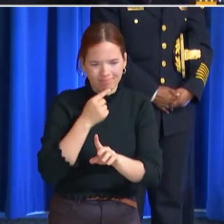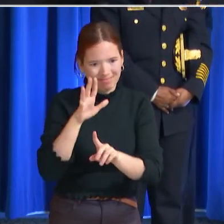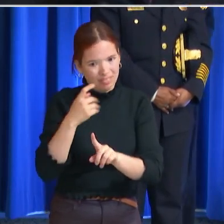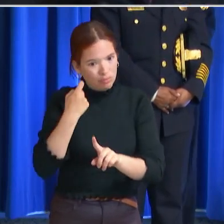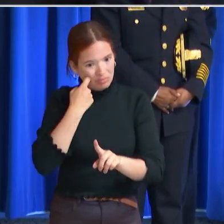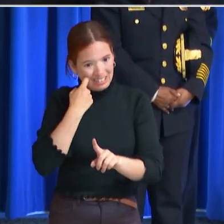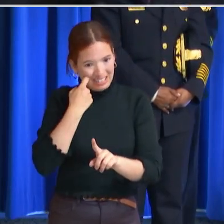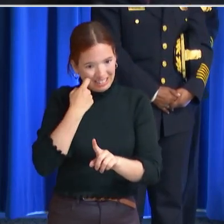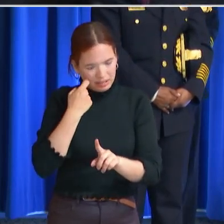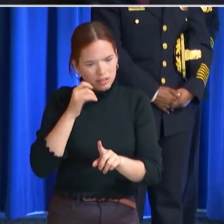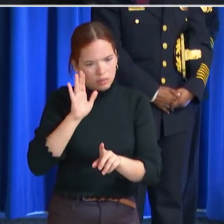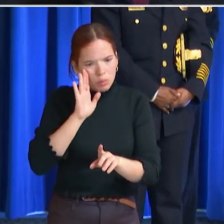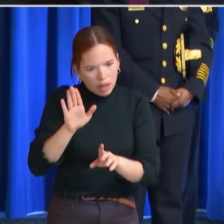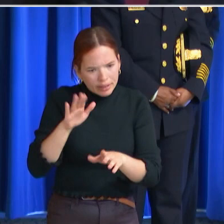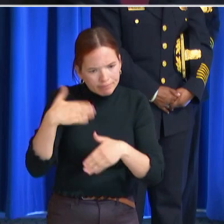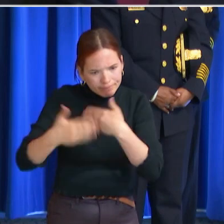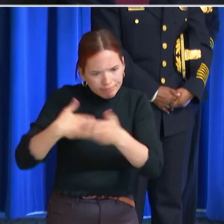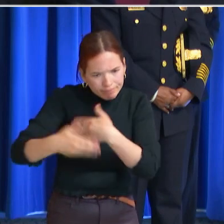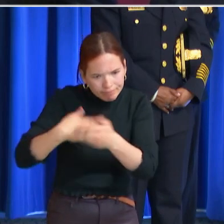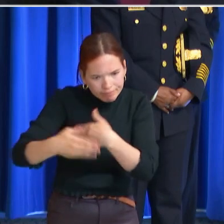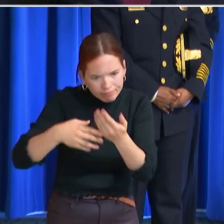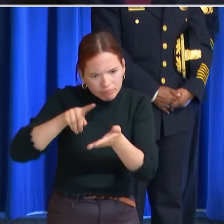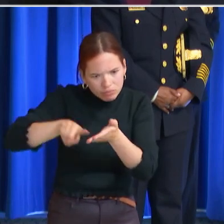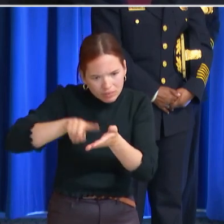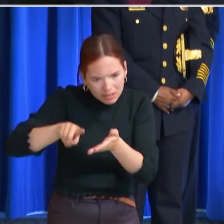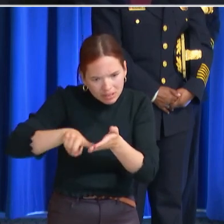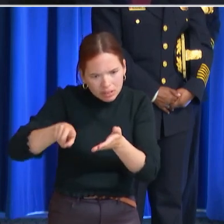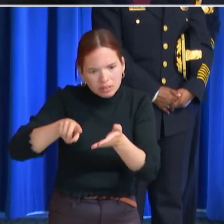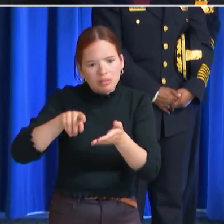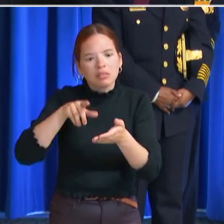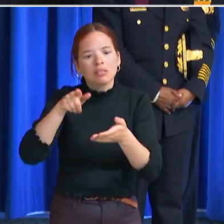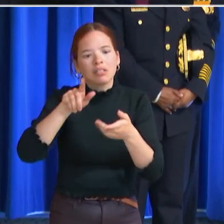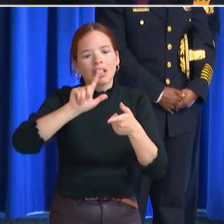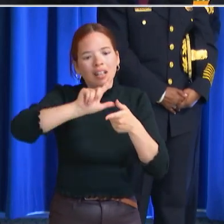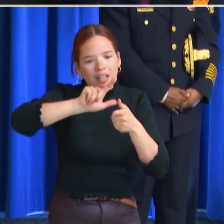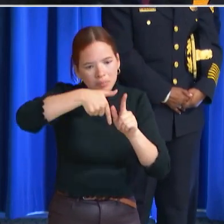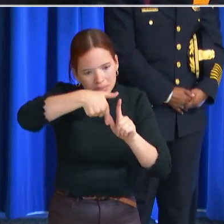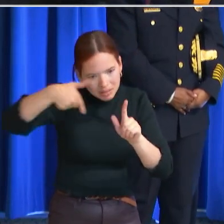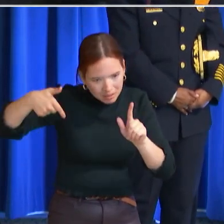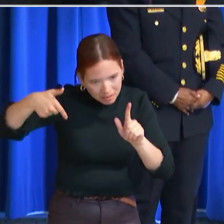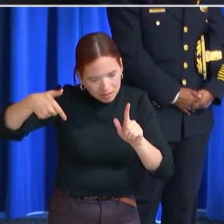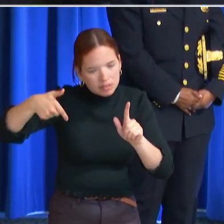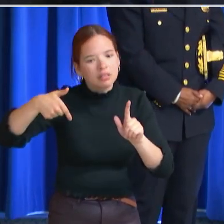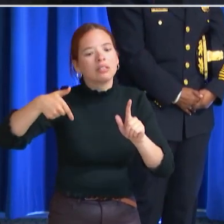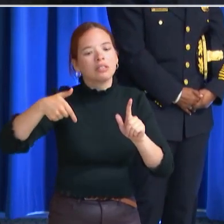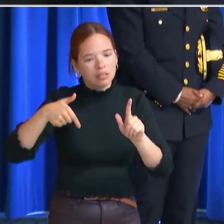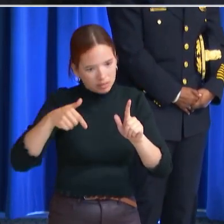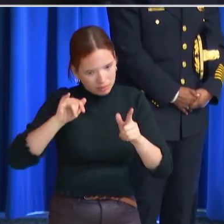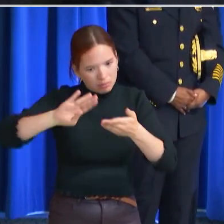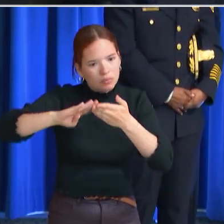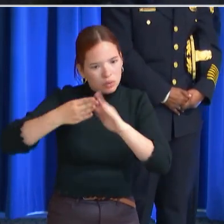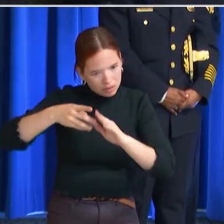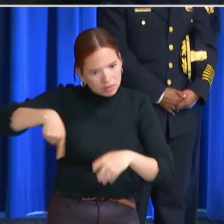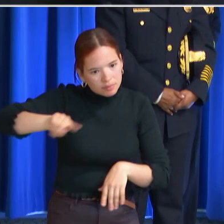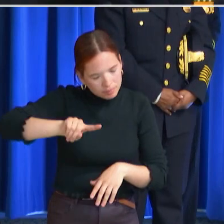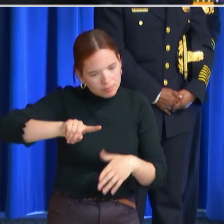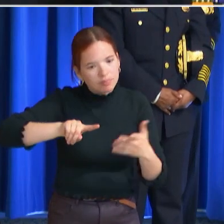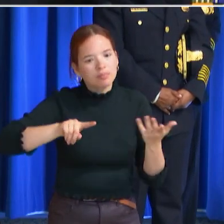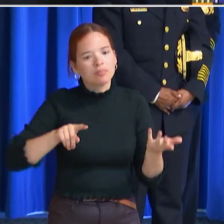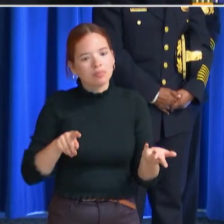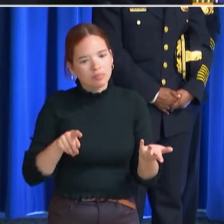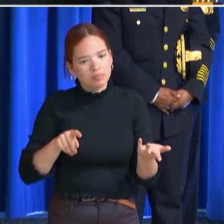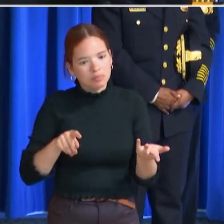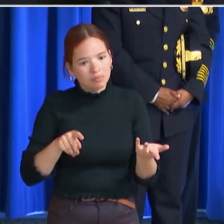continuing are those targeting the LGBT community? So one thing that it very well could do, Lou, is to strengthen